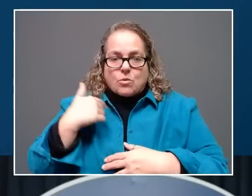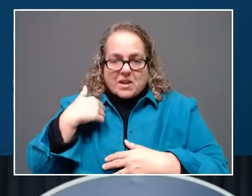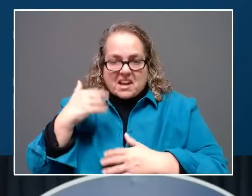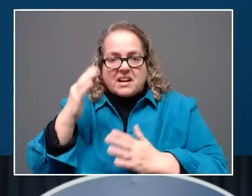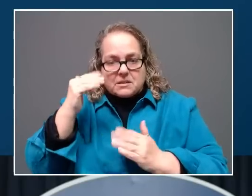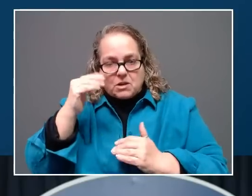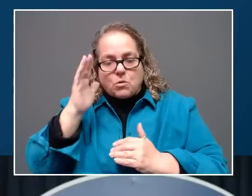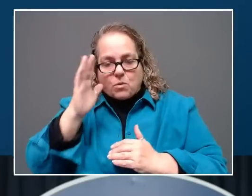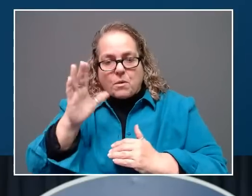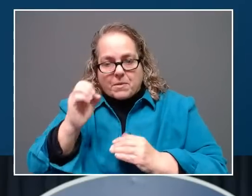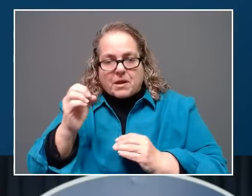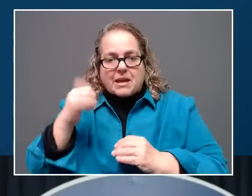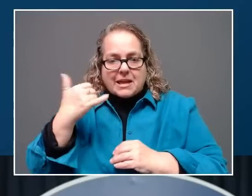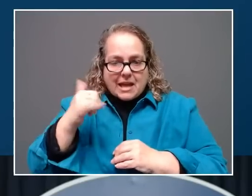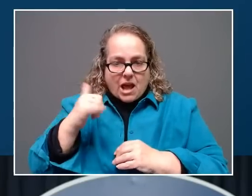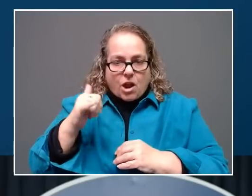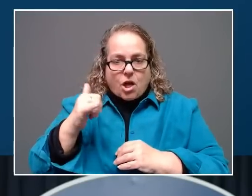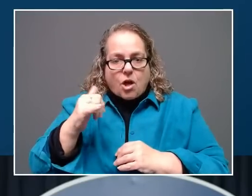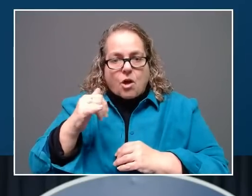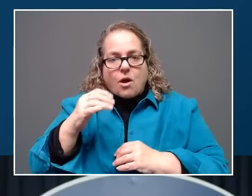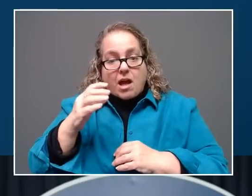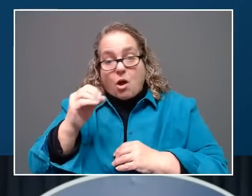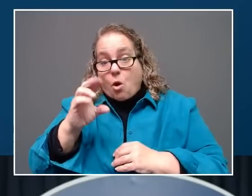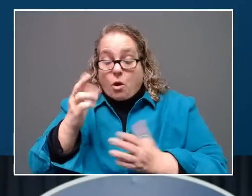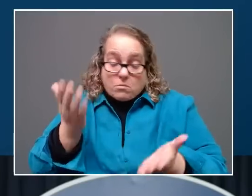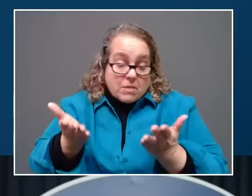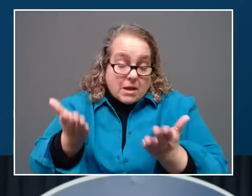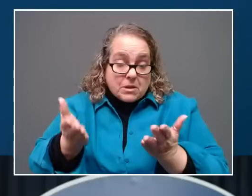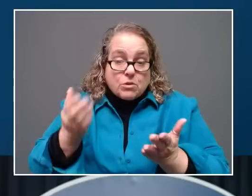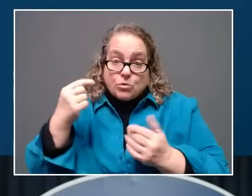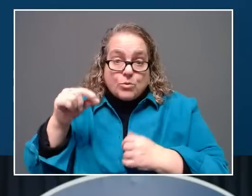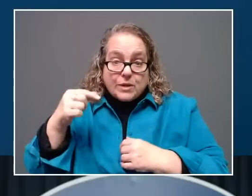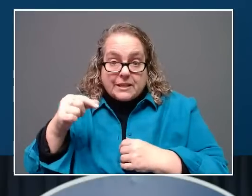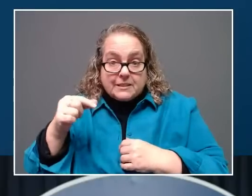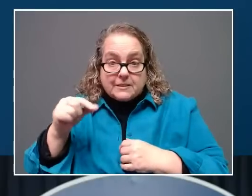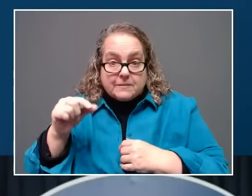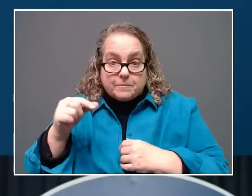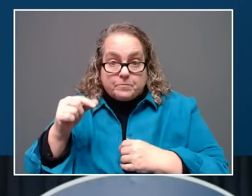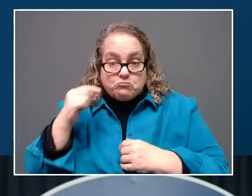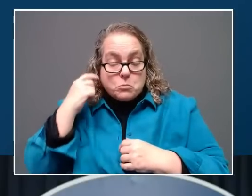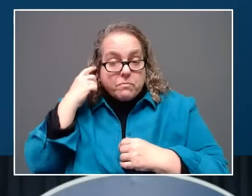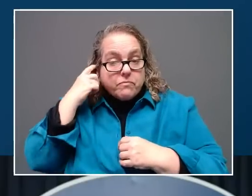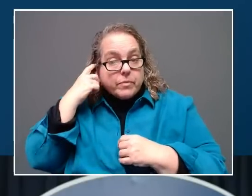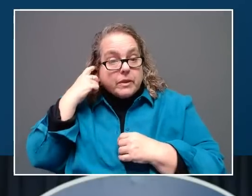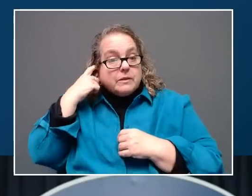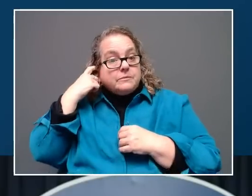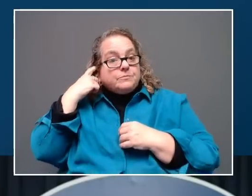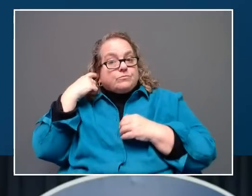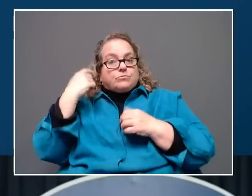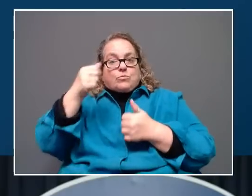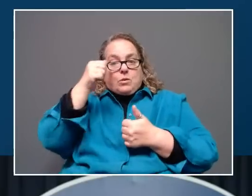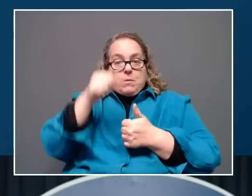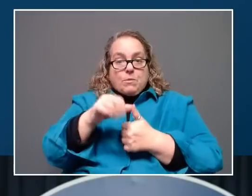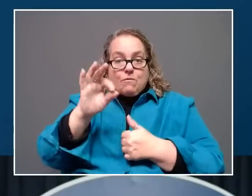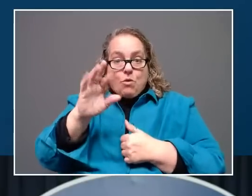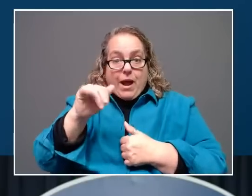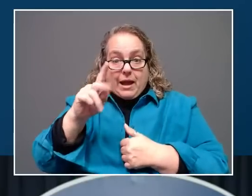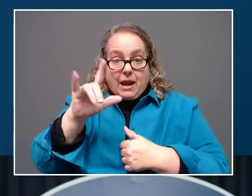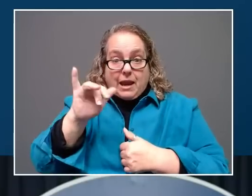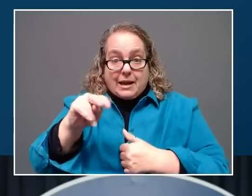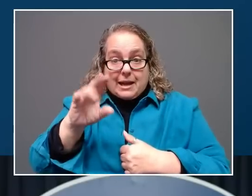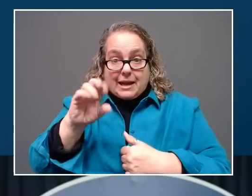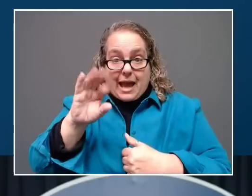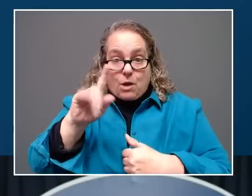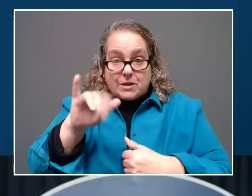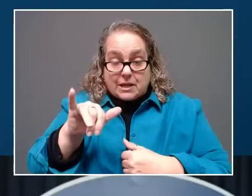be yellow or potentially green. Remember, Franklin County, I think, went straight from red